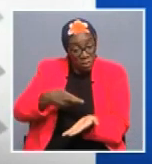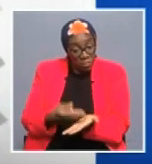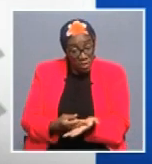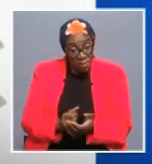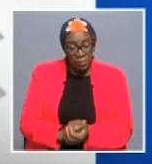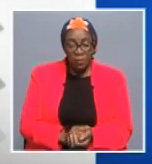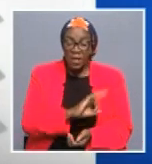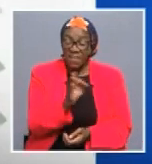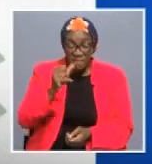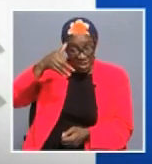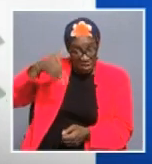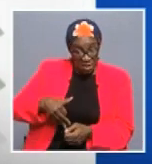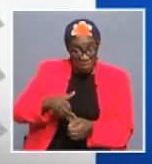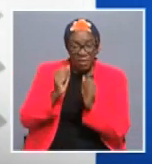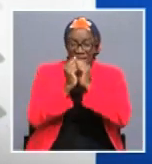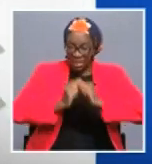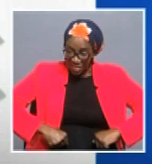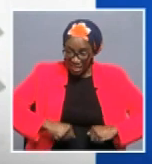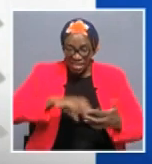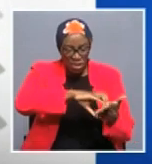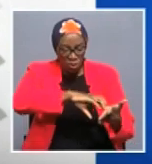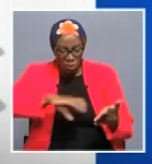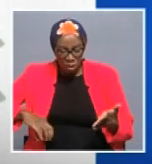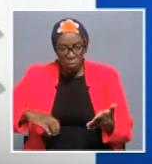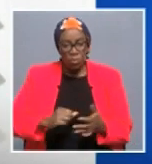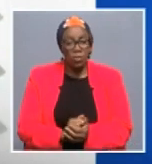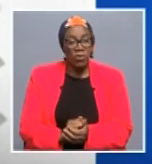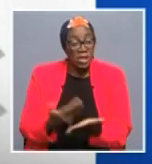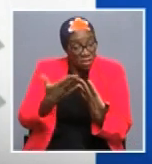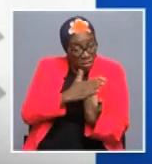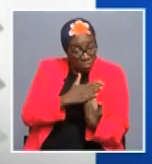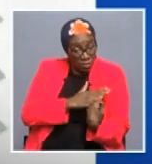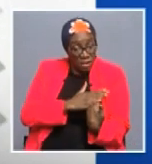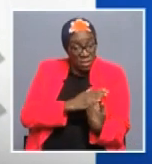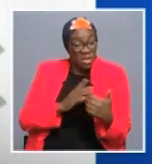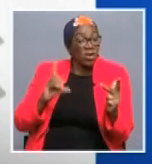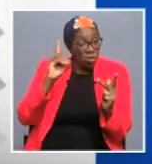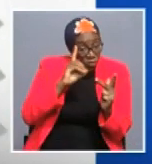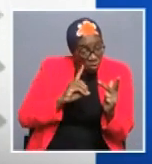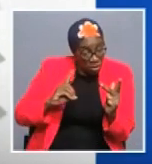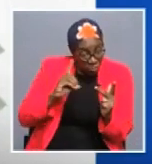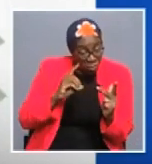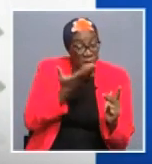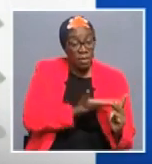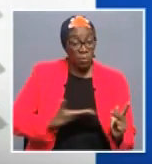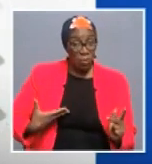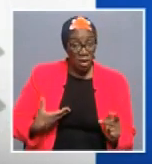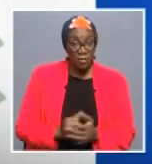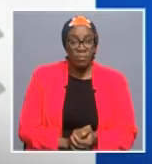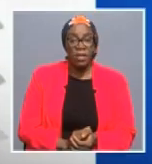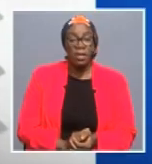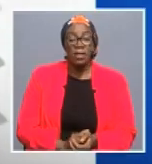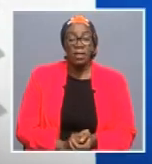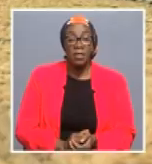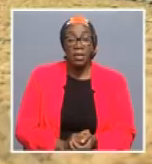have granted the waiver as was requested, then Ms. Amutenya potentially, if found